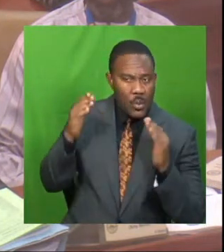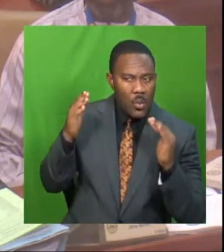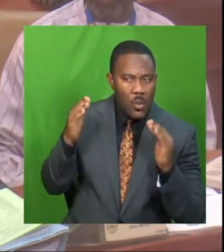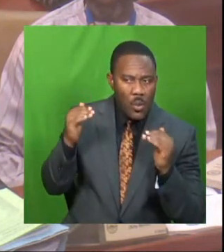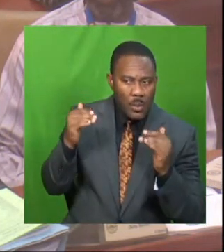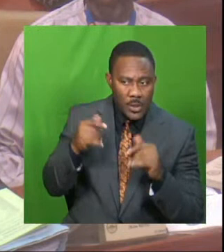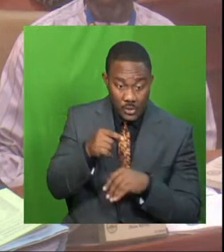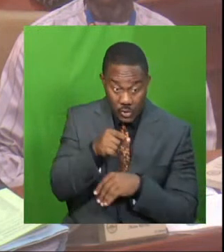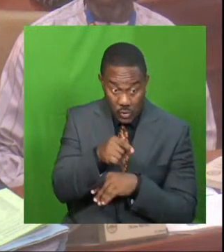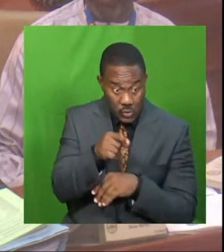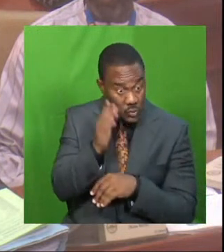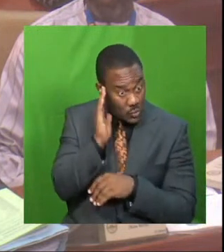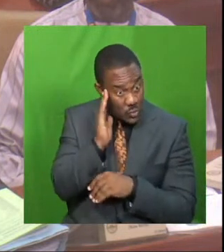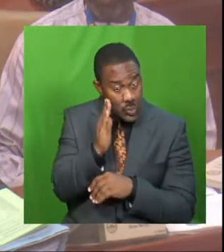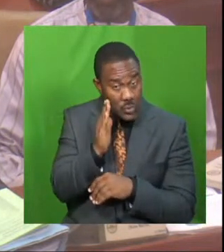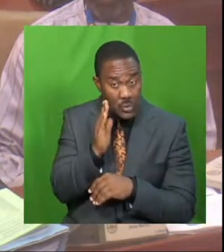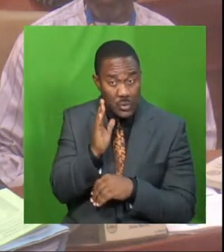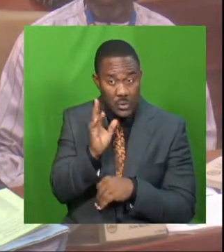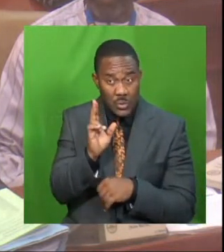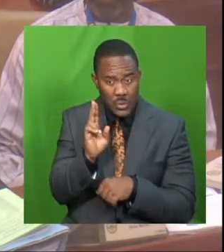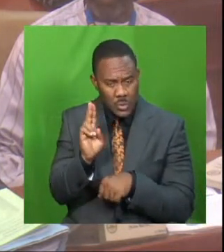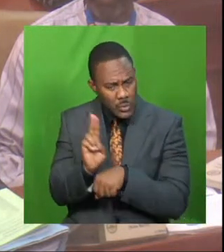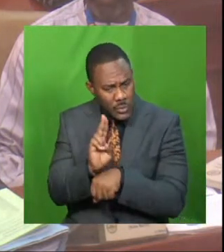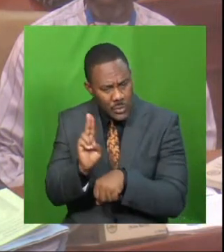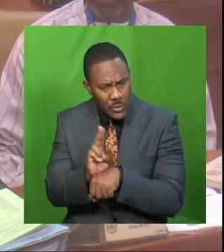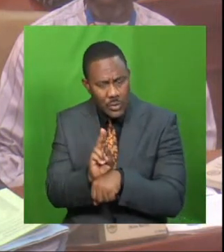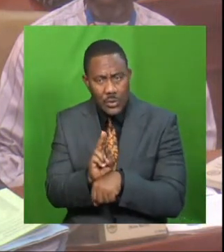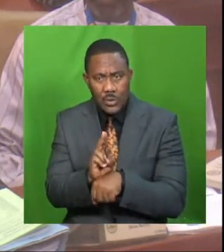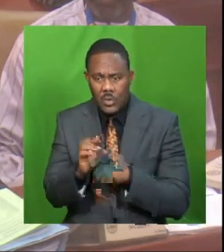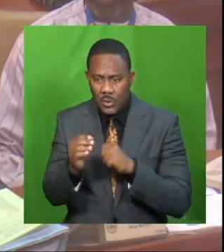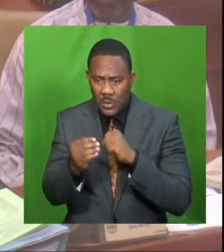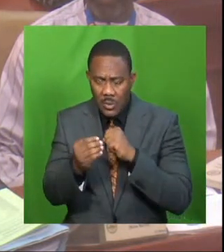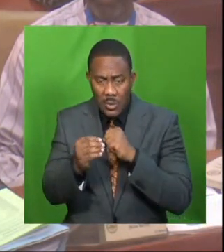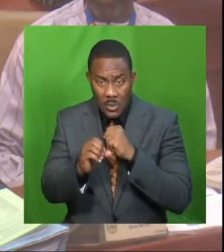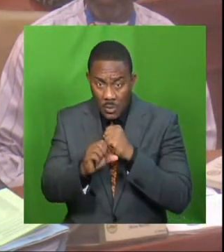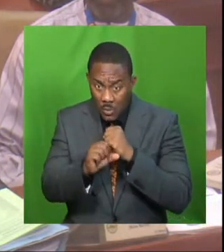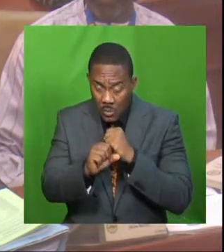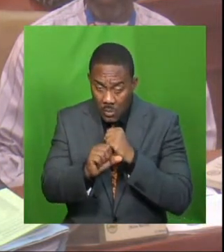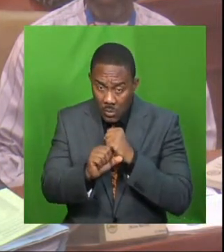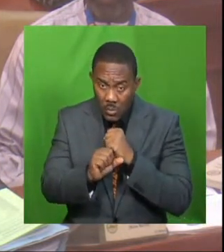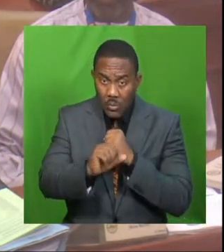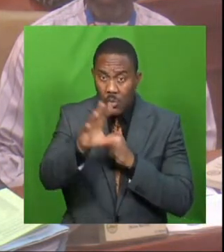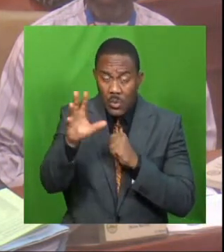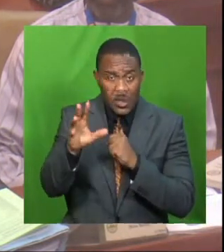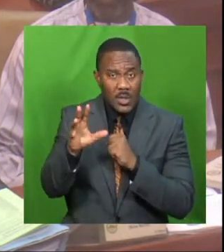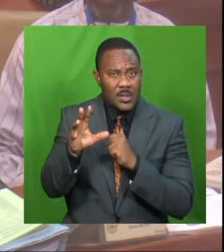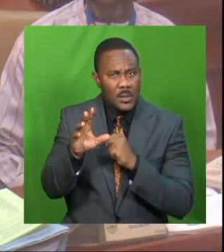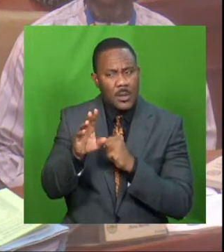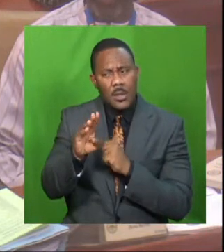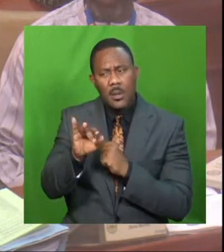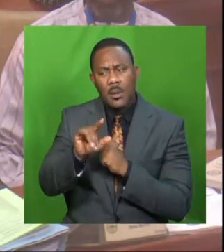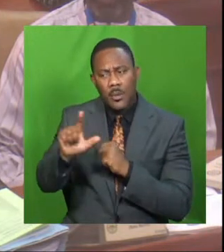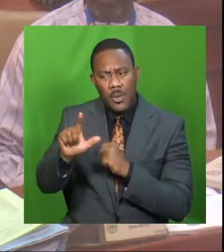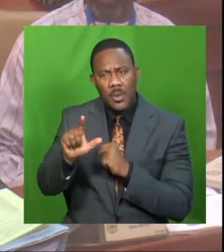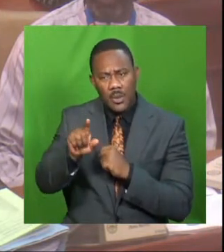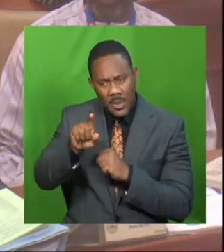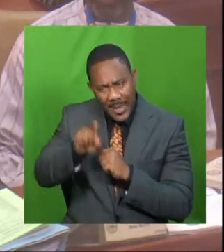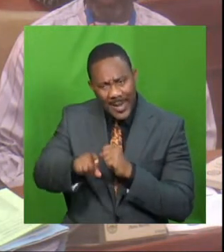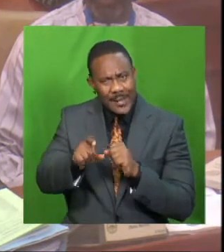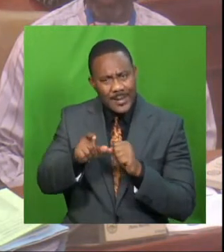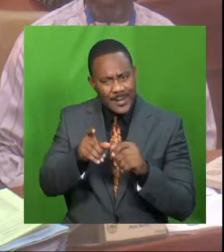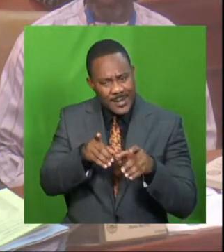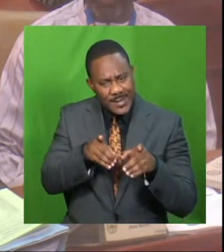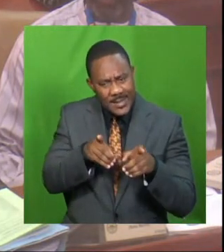would use the broadcaster bill to define the parameters of broadcasting in Ghana